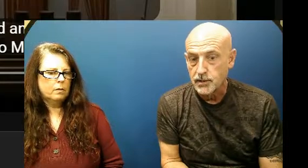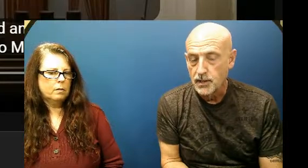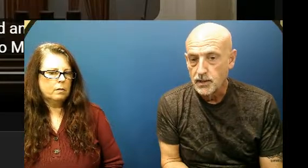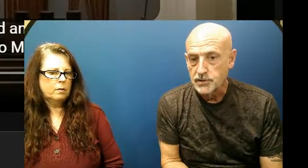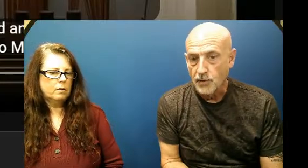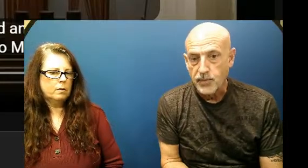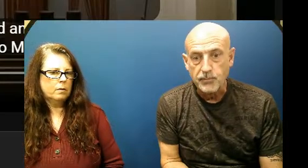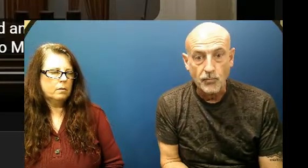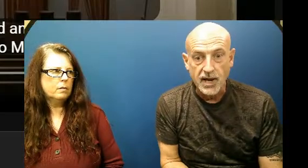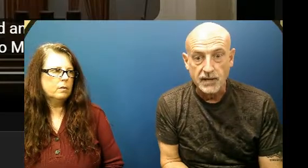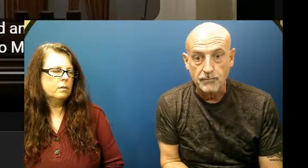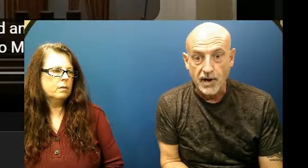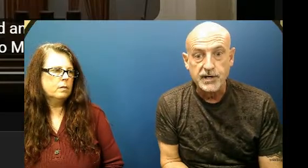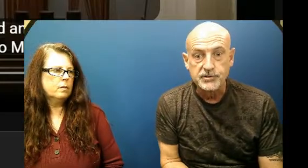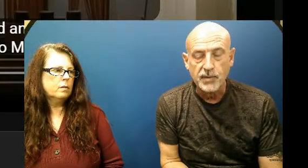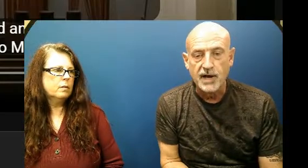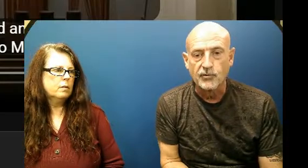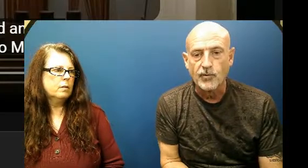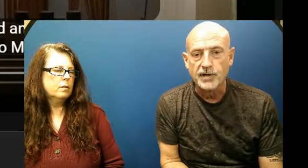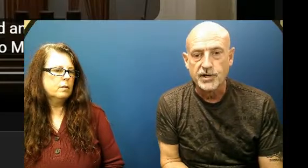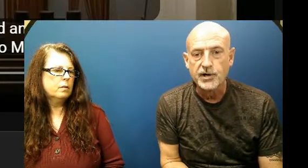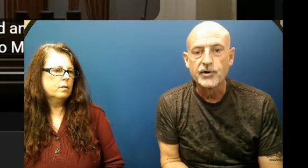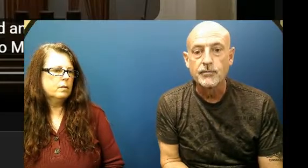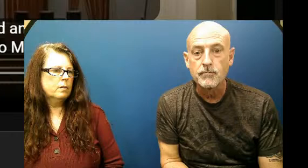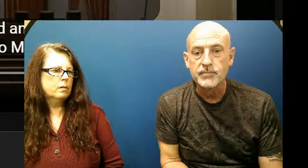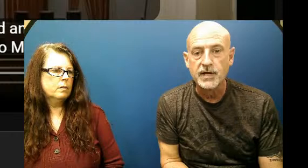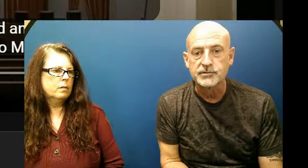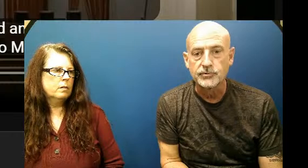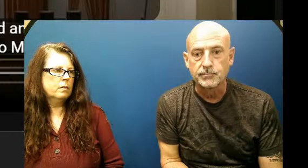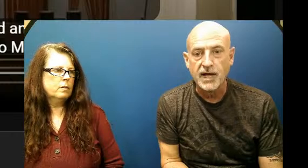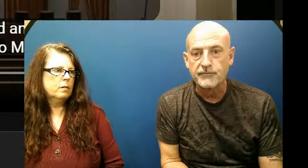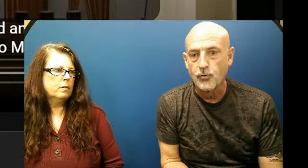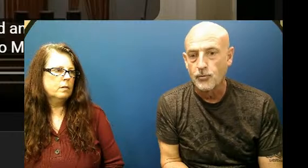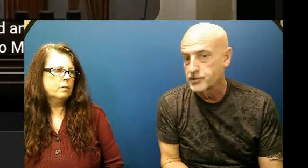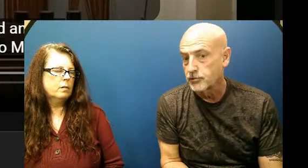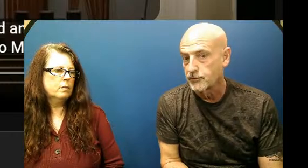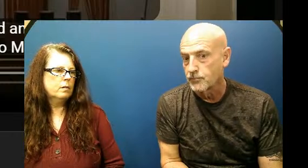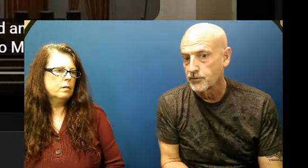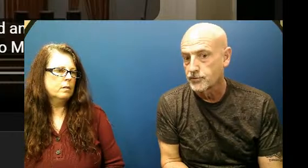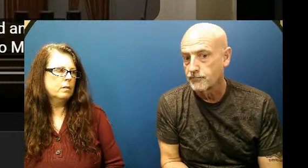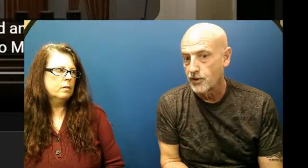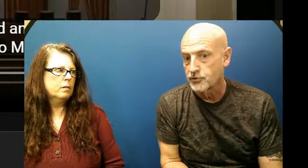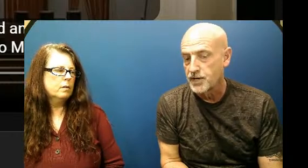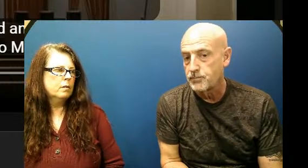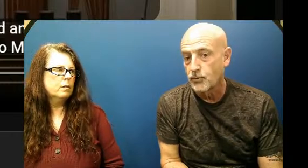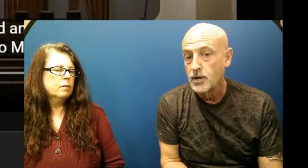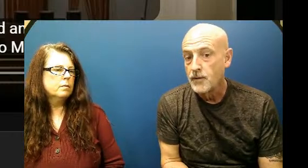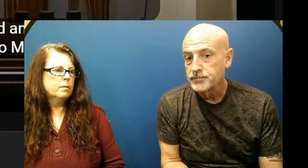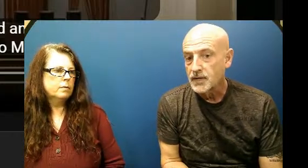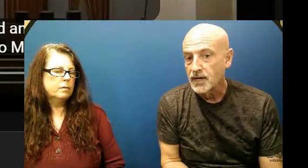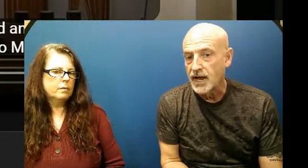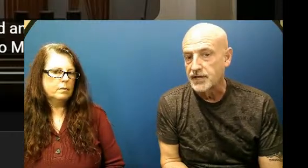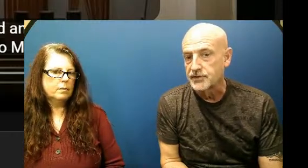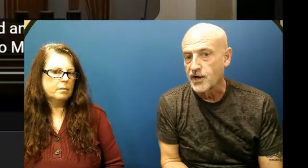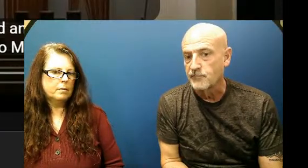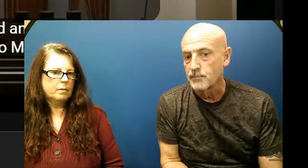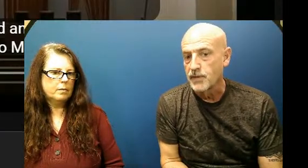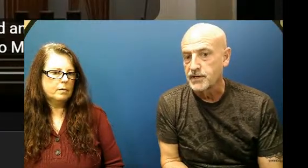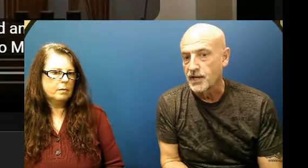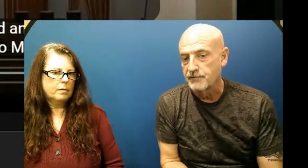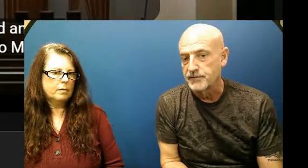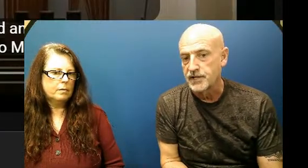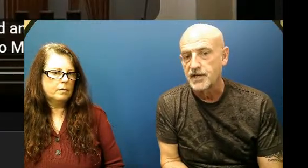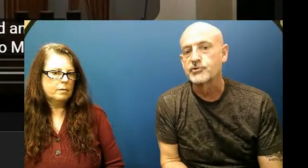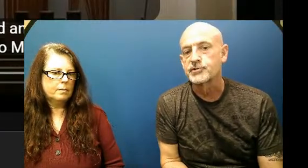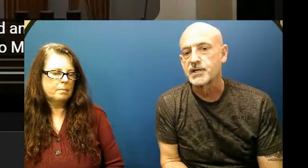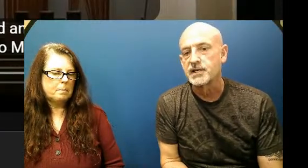speak. Now, Americans may have a right to hear things on the platform, particularly from other people, and the government may